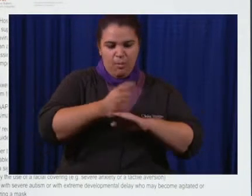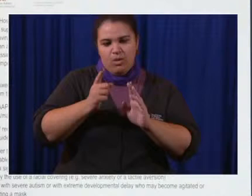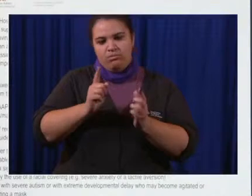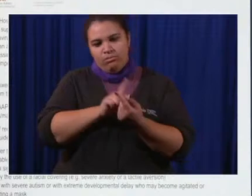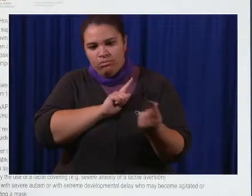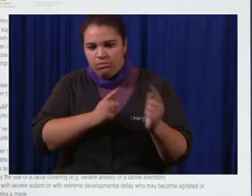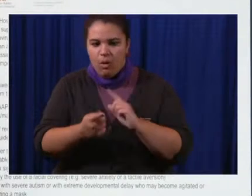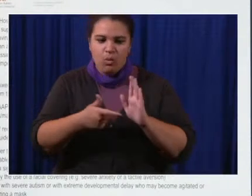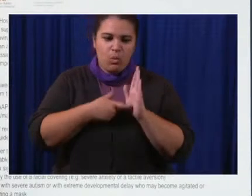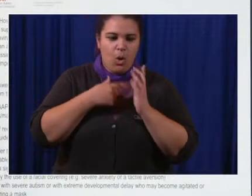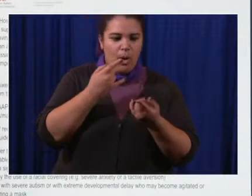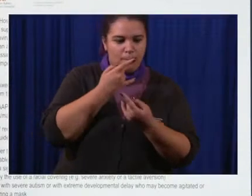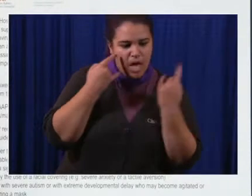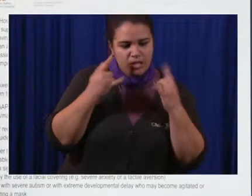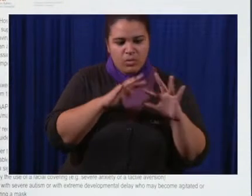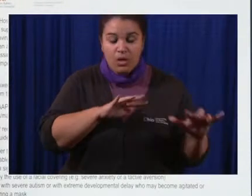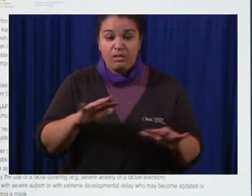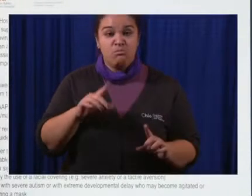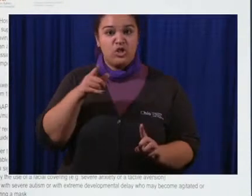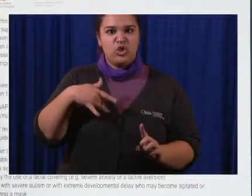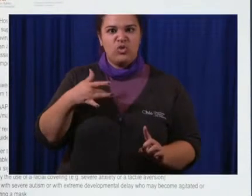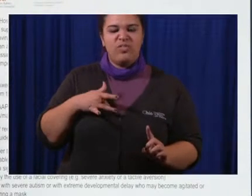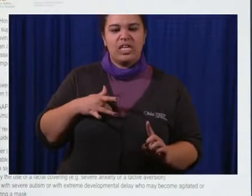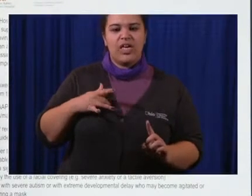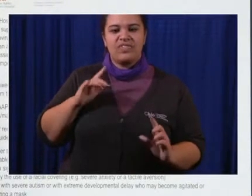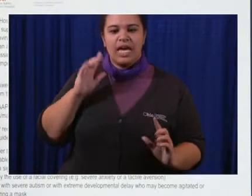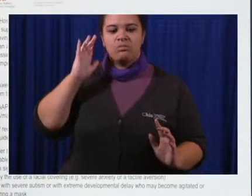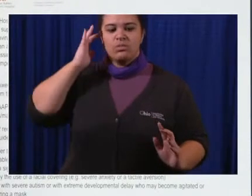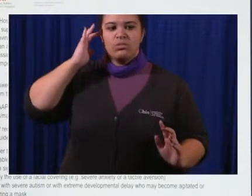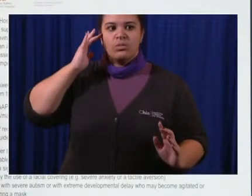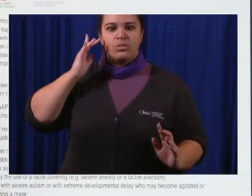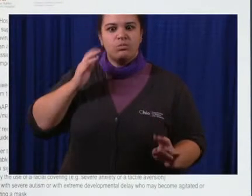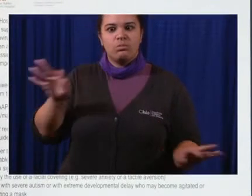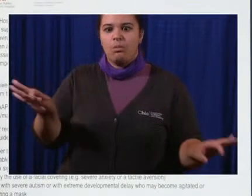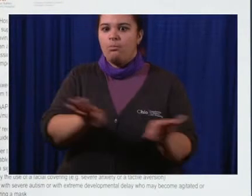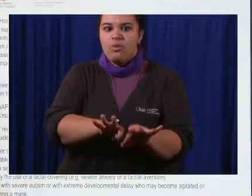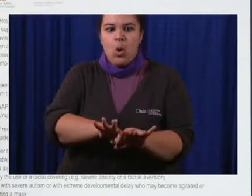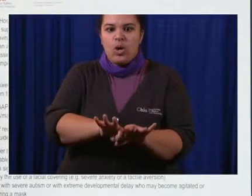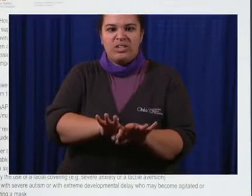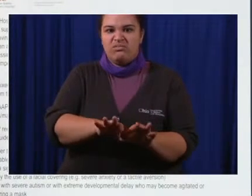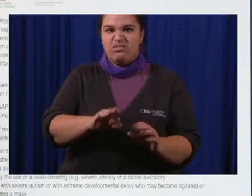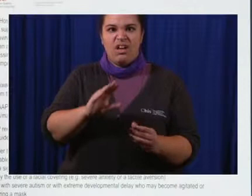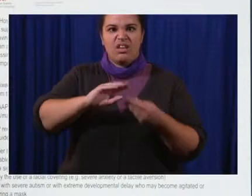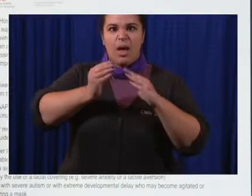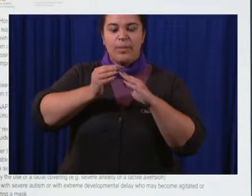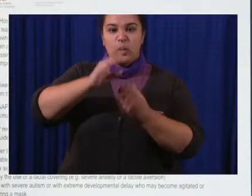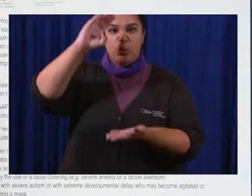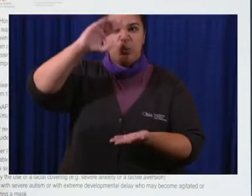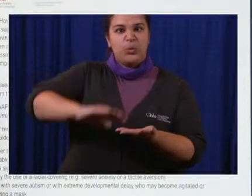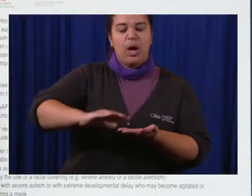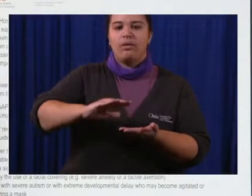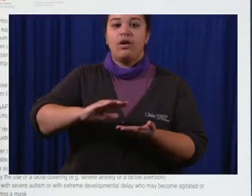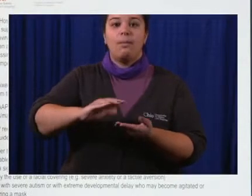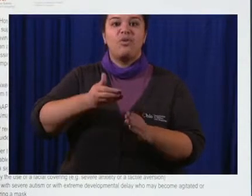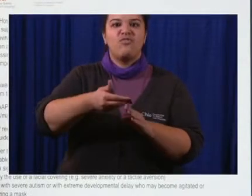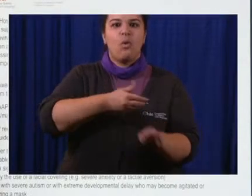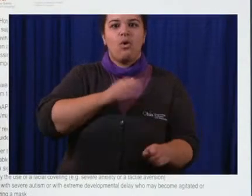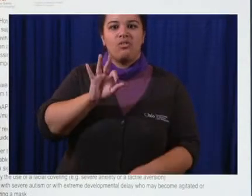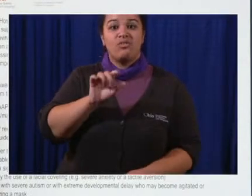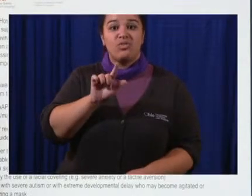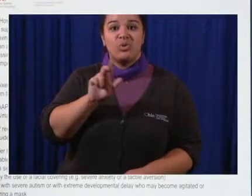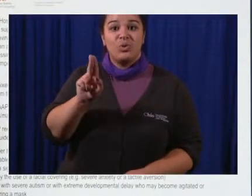virus before flu season and cold temperatures send people back inside and this kind of timeline we're on?